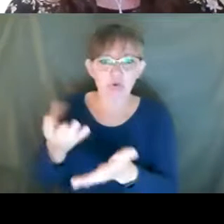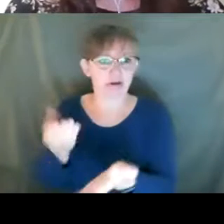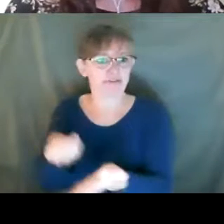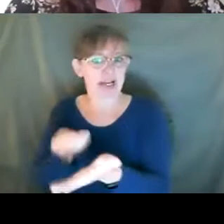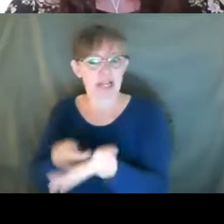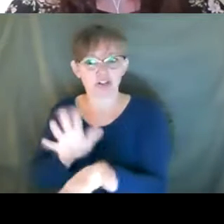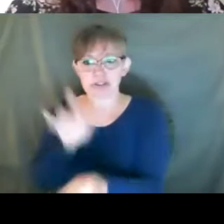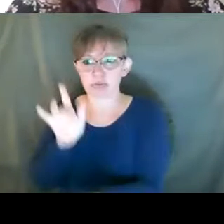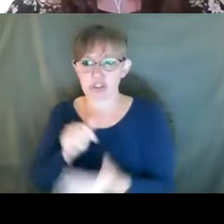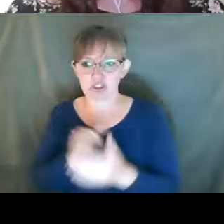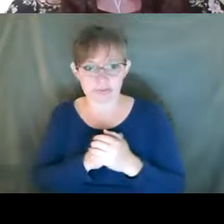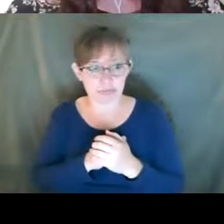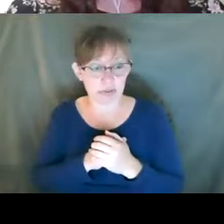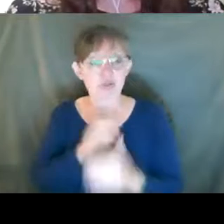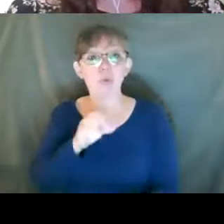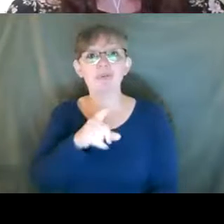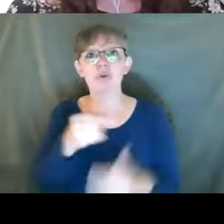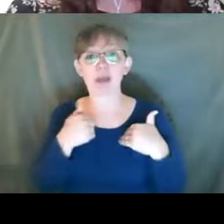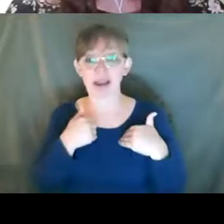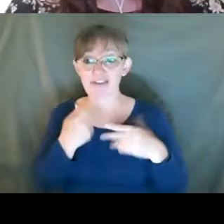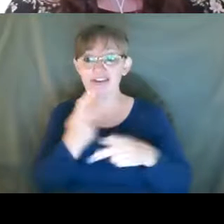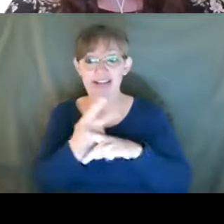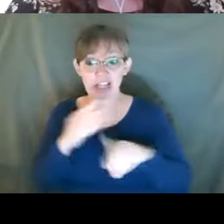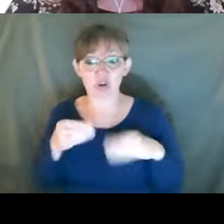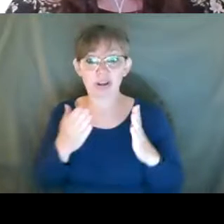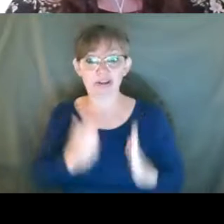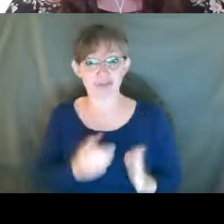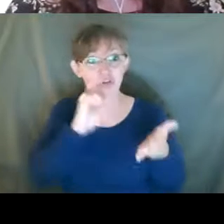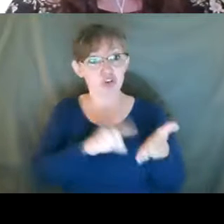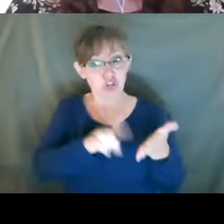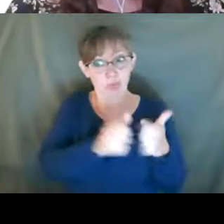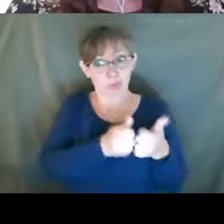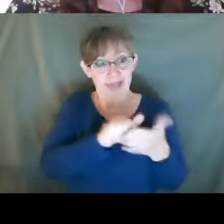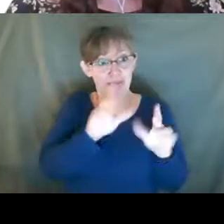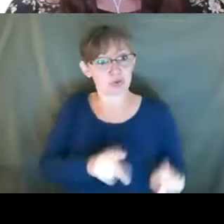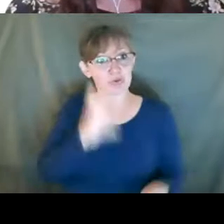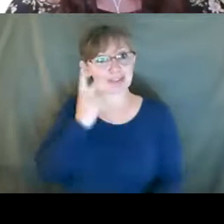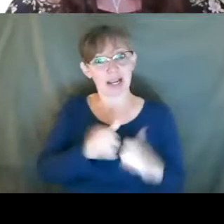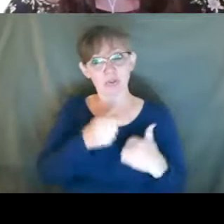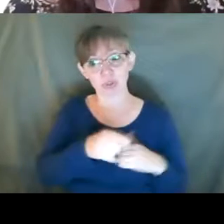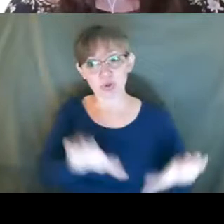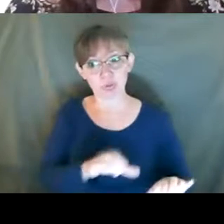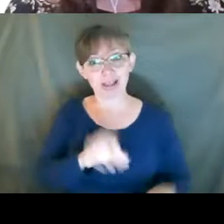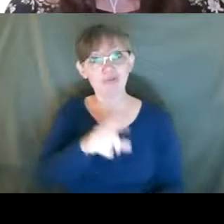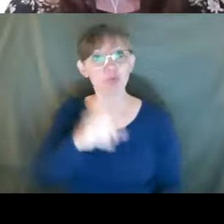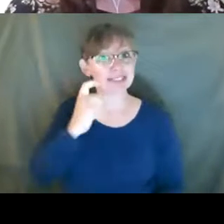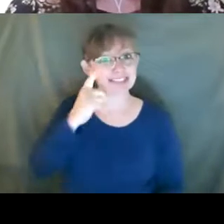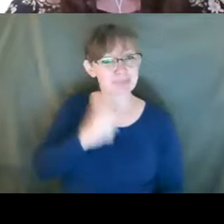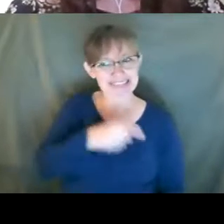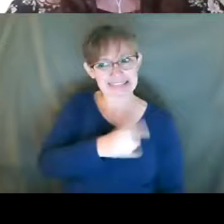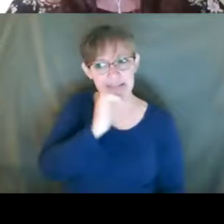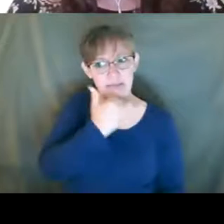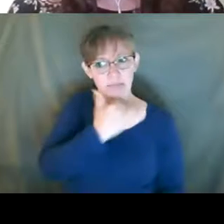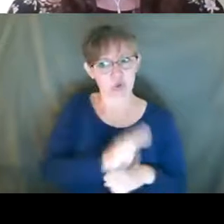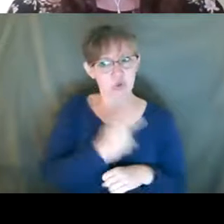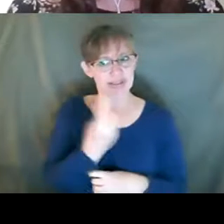caregiver, check in on them and see how they're doing. If you suspect possible substance misuse, talk with them. See how